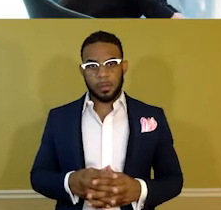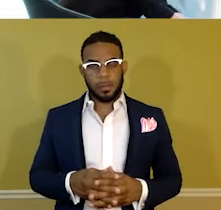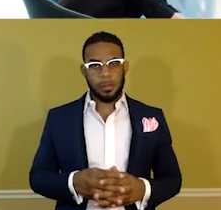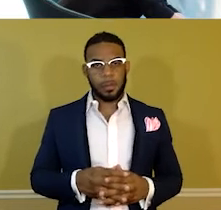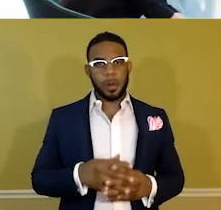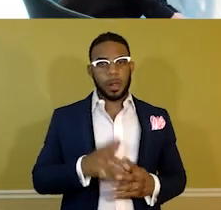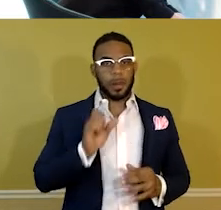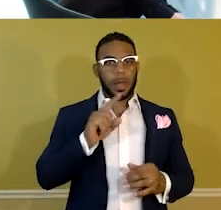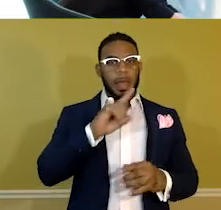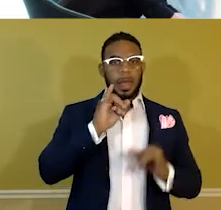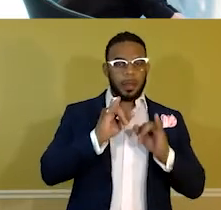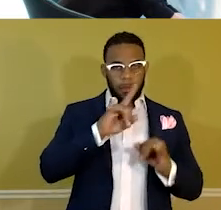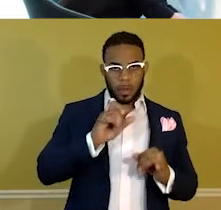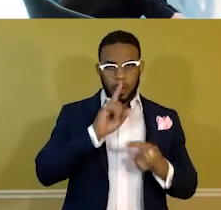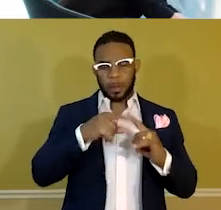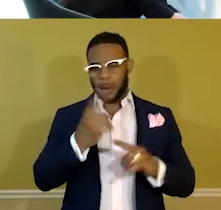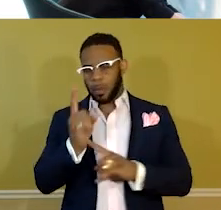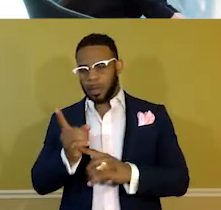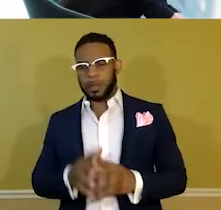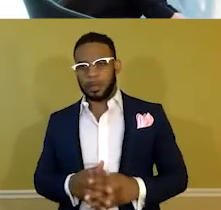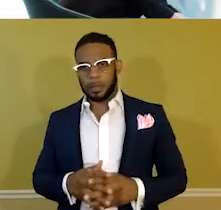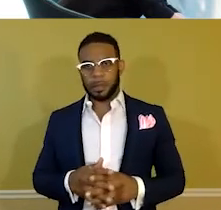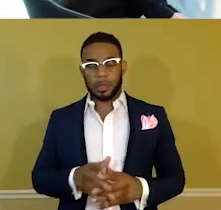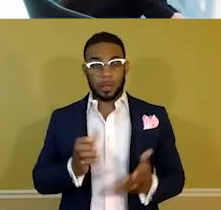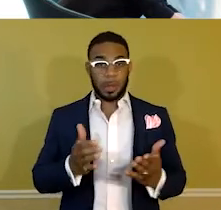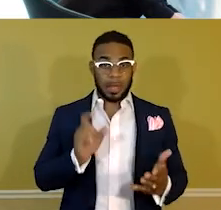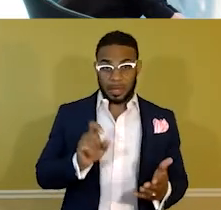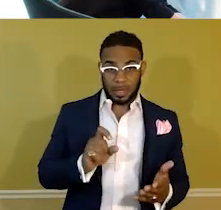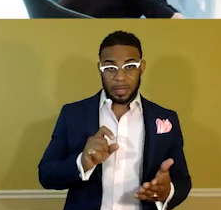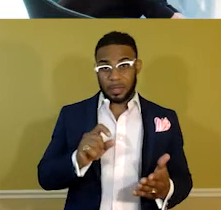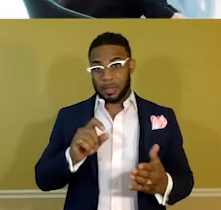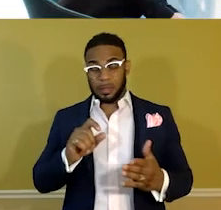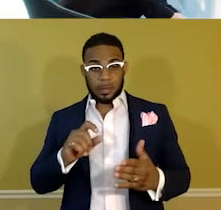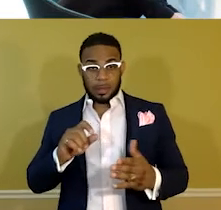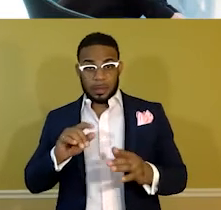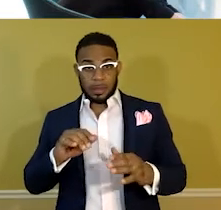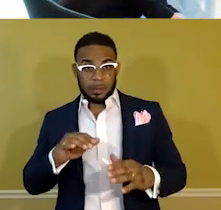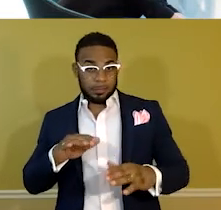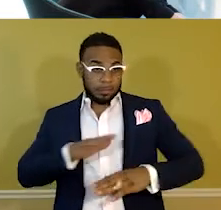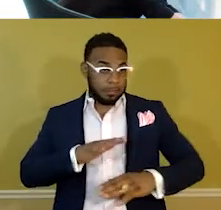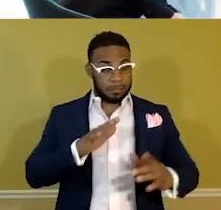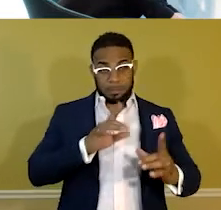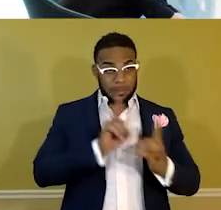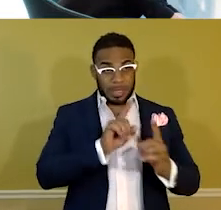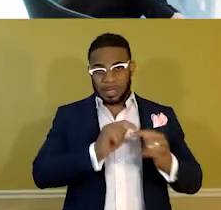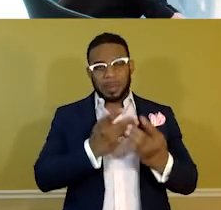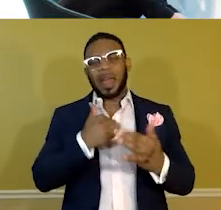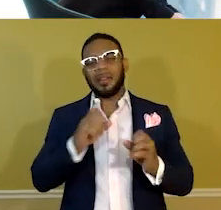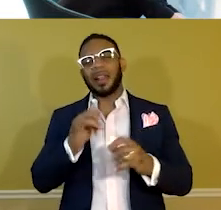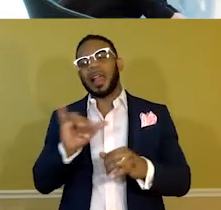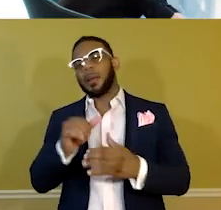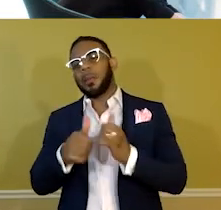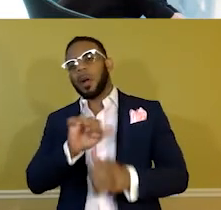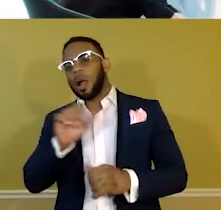they will ask you interview questions, which we'll talk about in a second. Um, you might meet the team and then you will also have the opportunity, just like in most